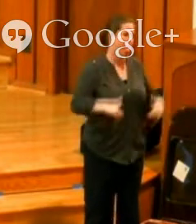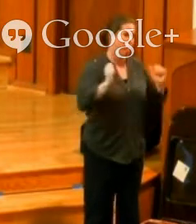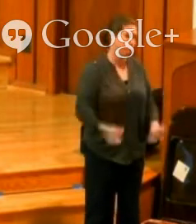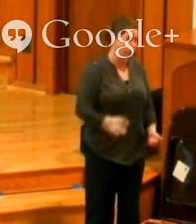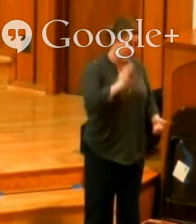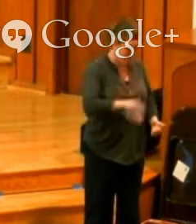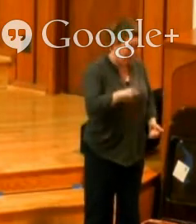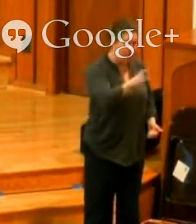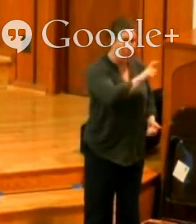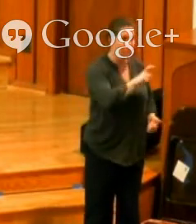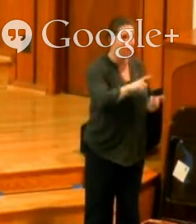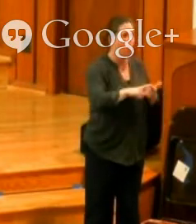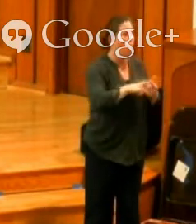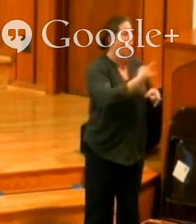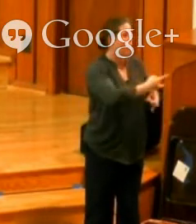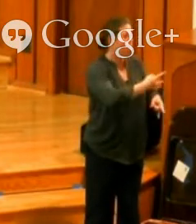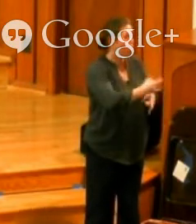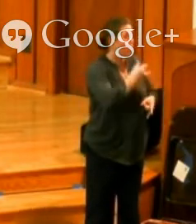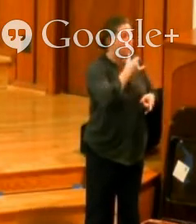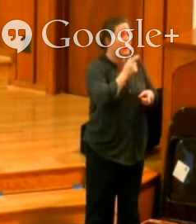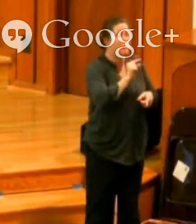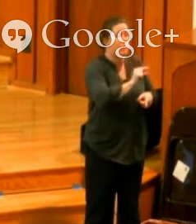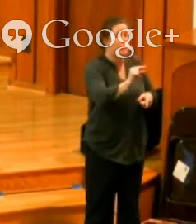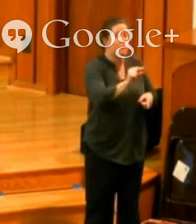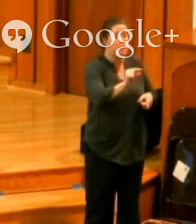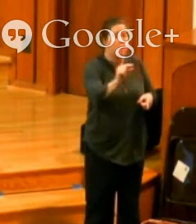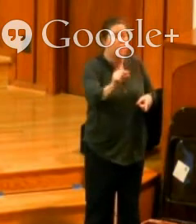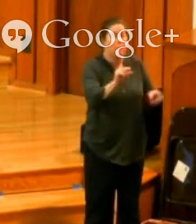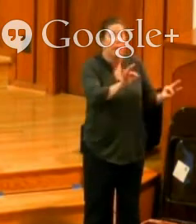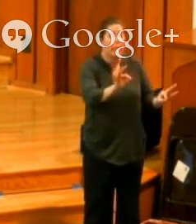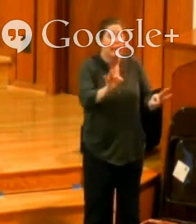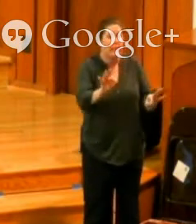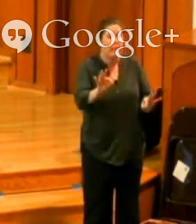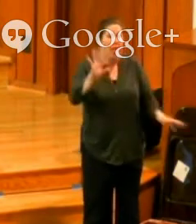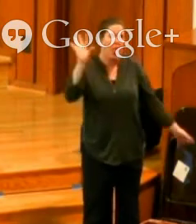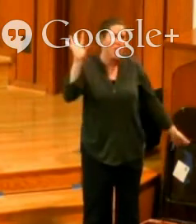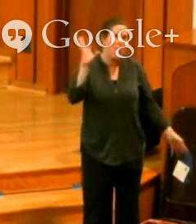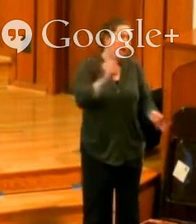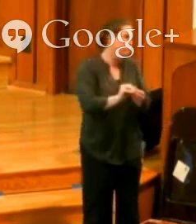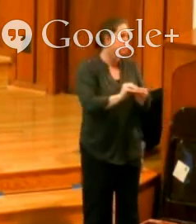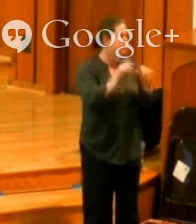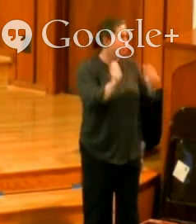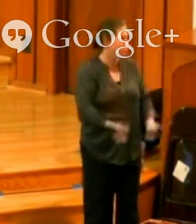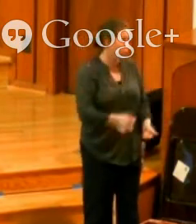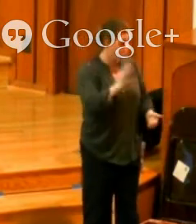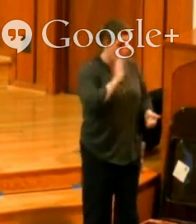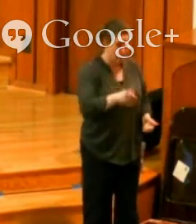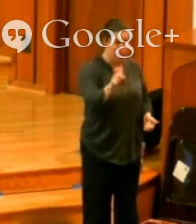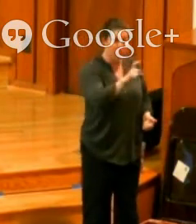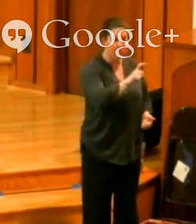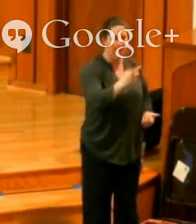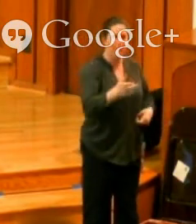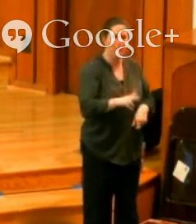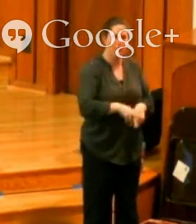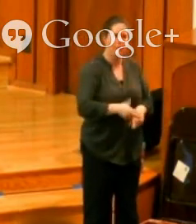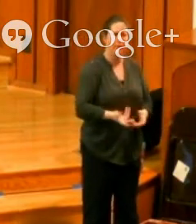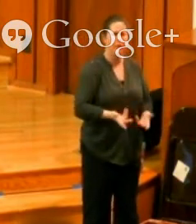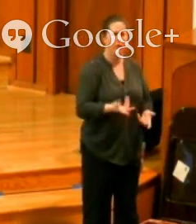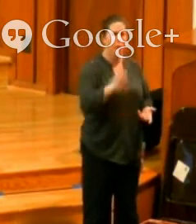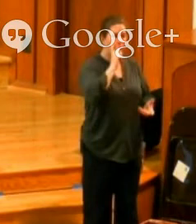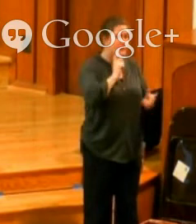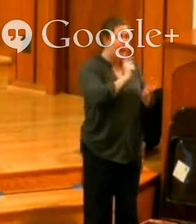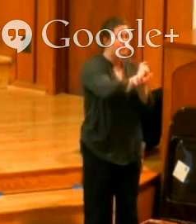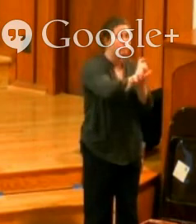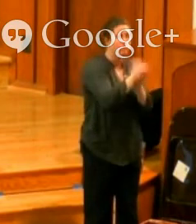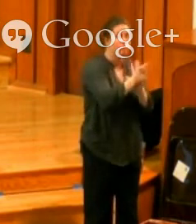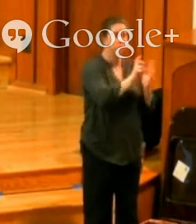going to catch up with you? Is some point that promiscuous behavior going to catch up with you? Absolutely. So if you